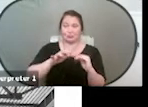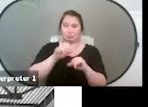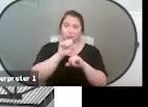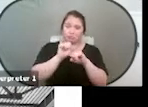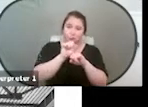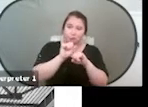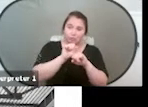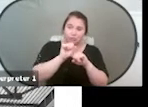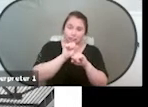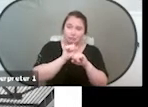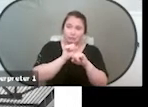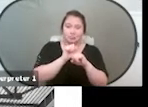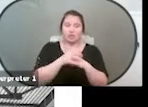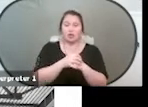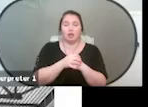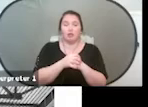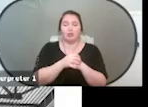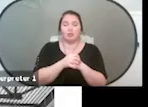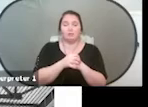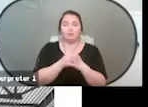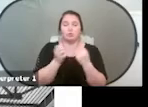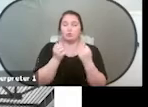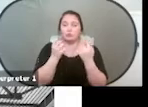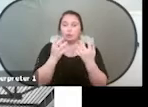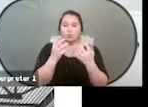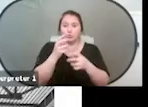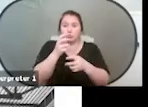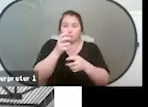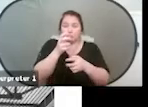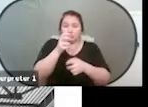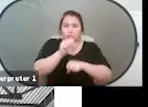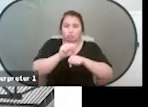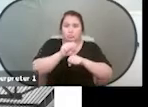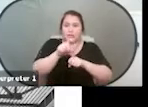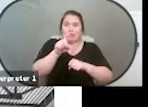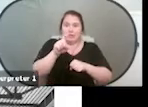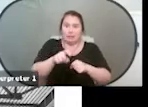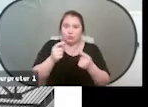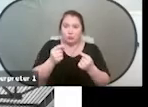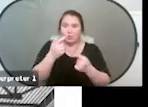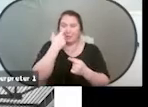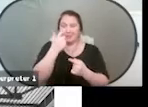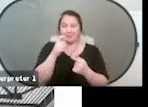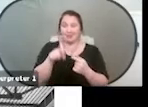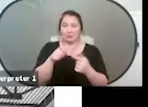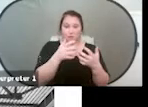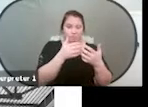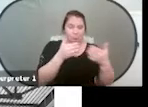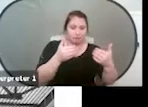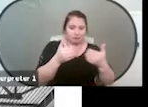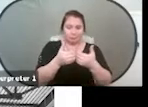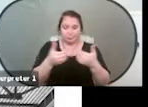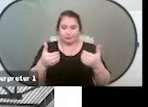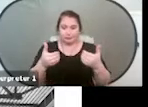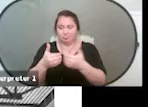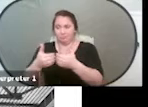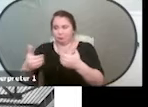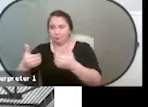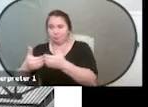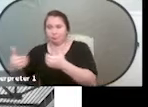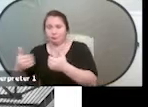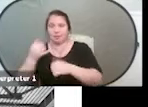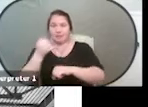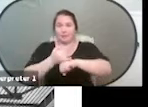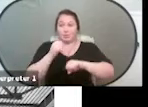and there was so much work to be done, that phasing made sense because they were able to keep the campus open throughout the